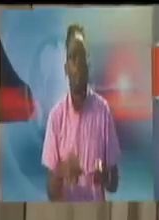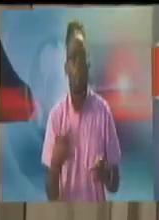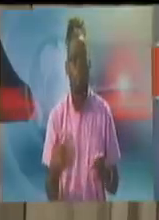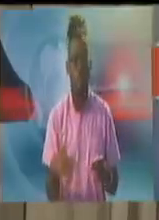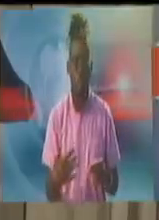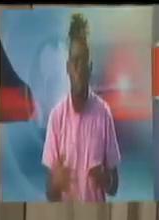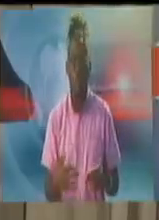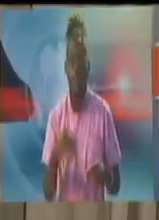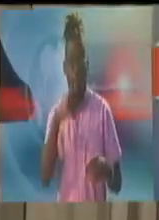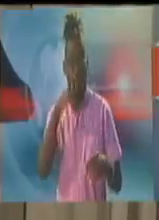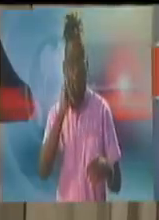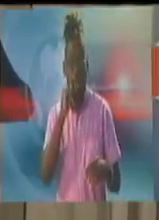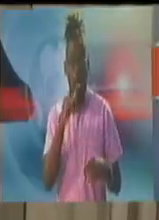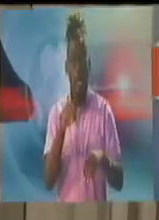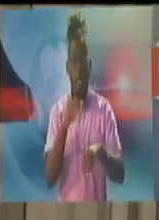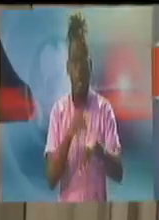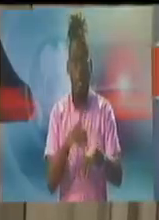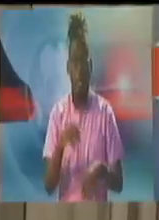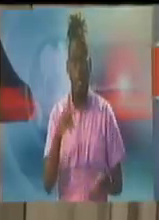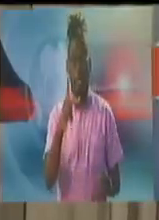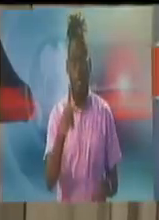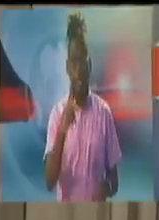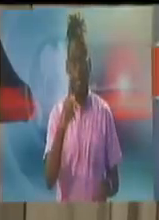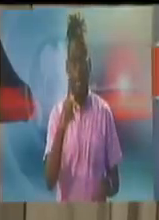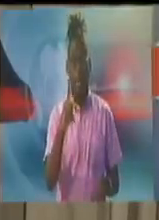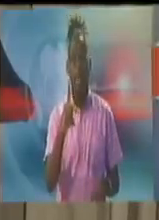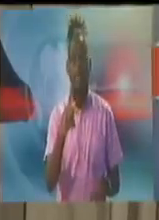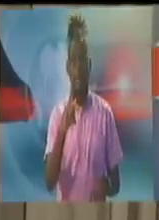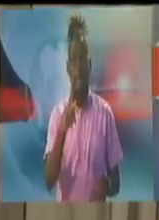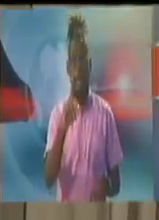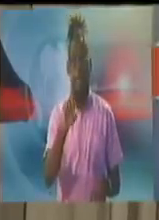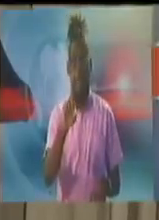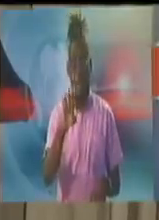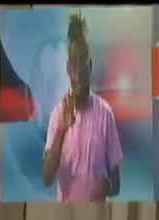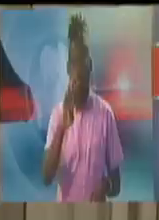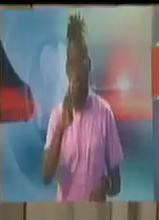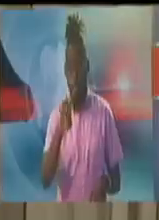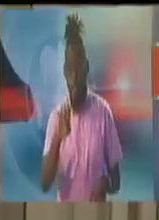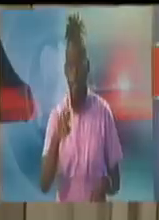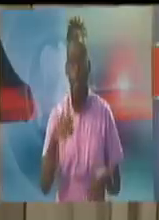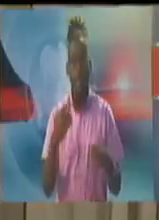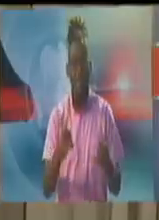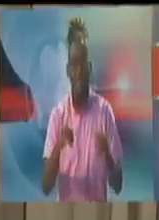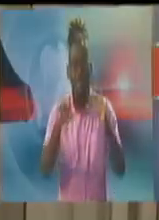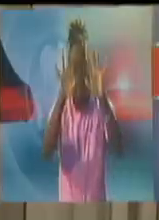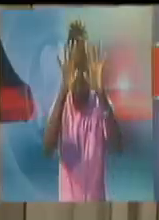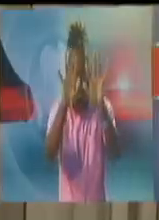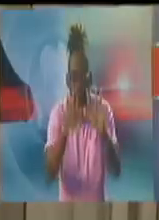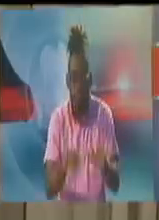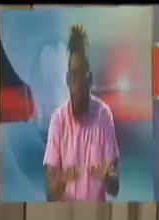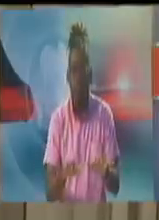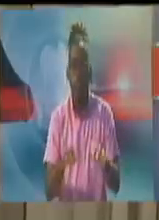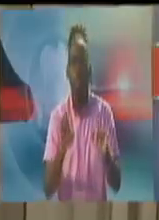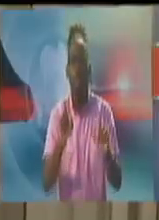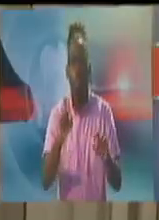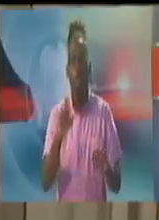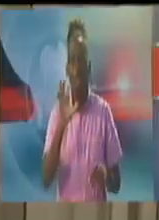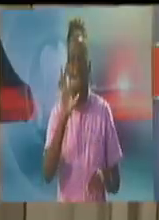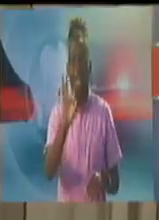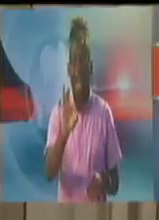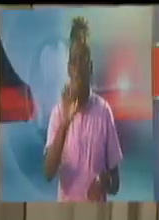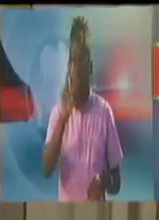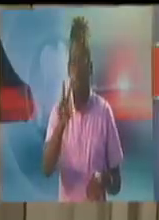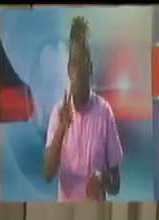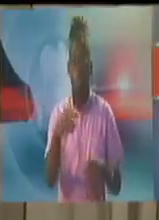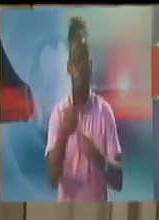at Debe campus, the last thing we need is drapes and blinds for 92 rooms just to get them going. One of the buildings we'll use for the health personnel there. The